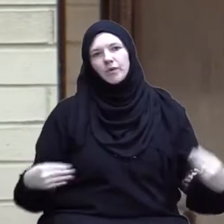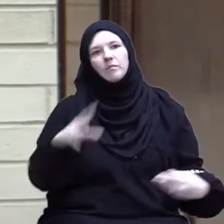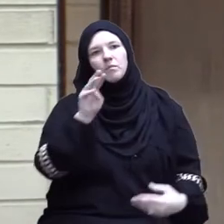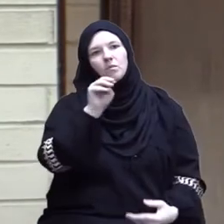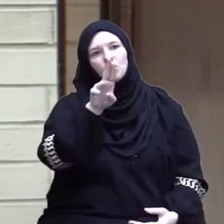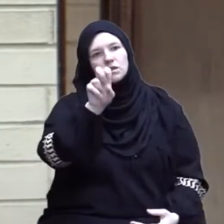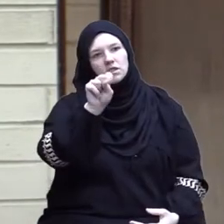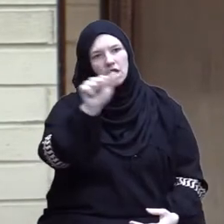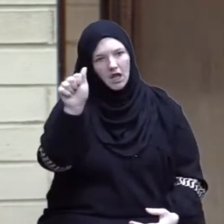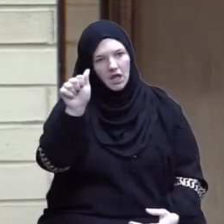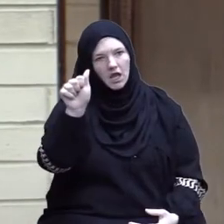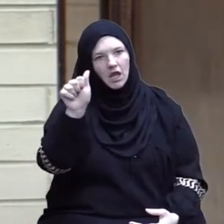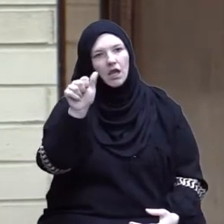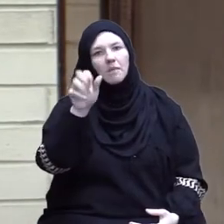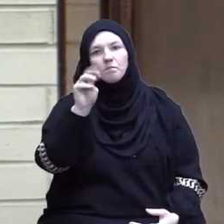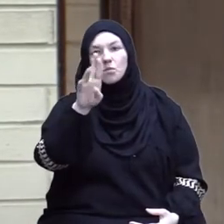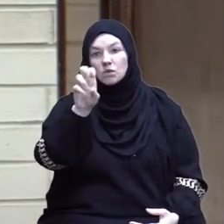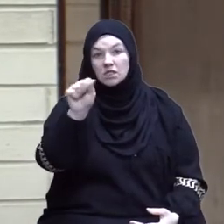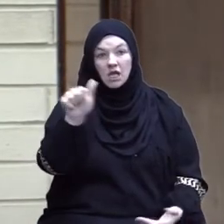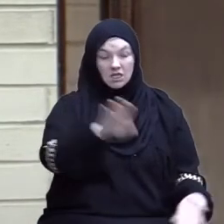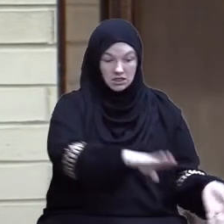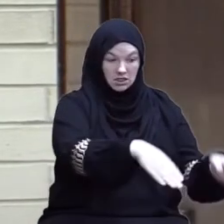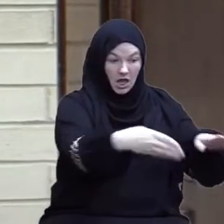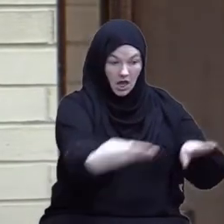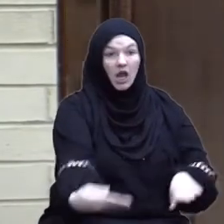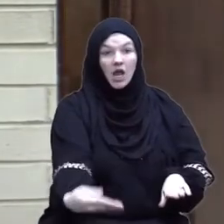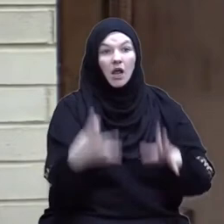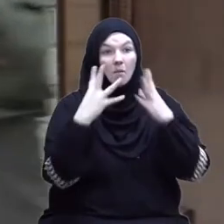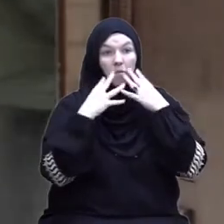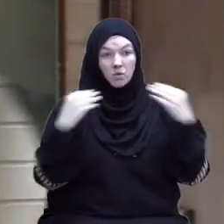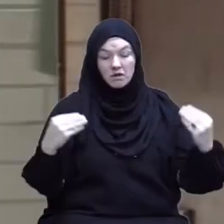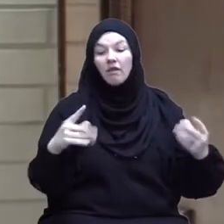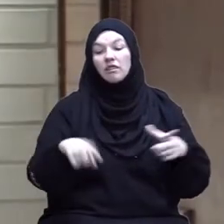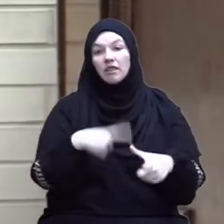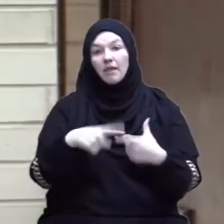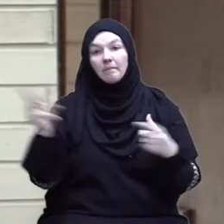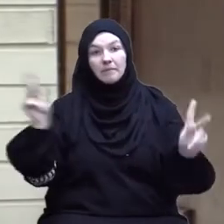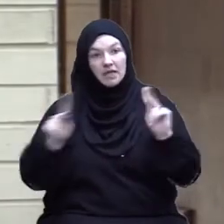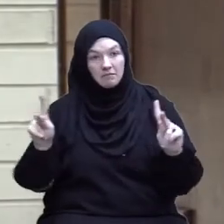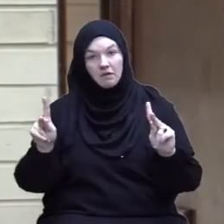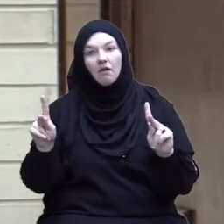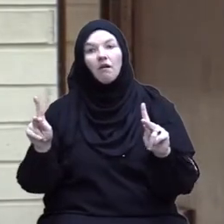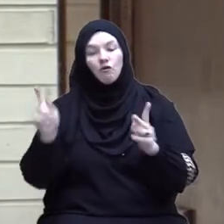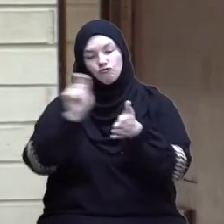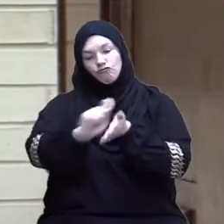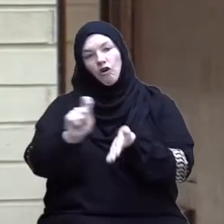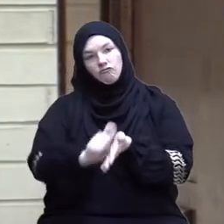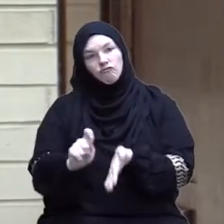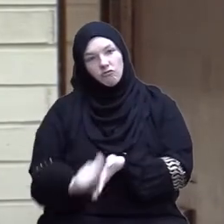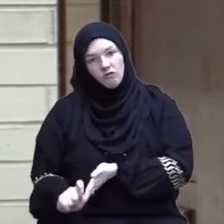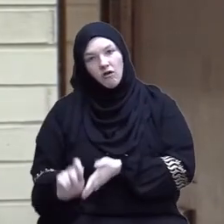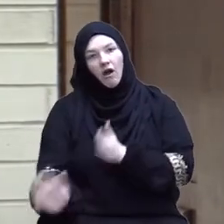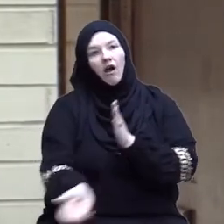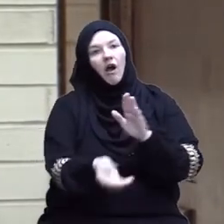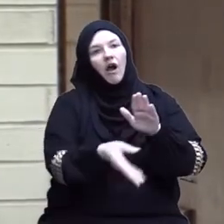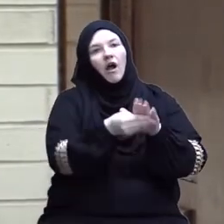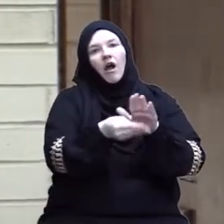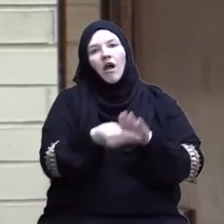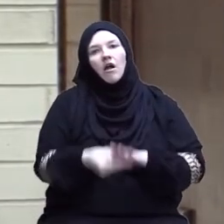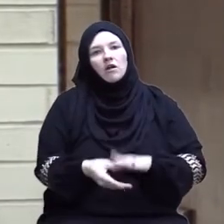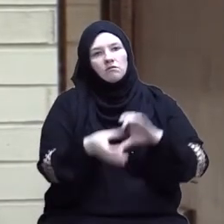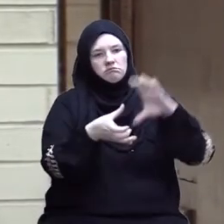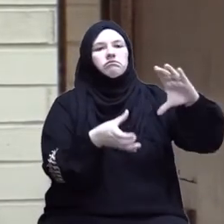Torah, to someone who doesn't know what you're talking about, you need to be clear. Don't mislead